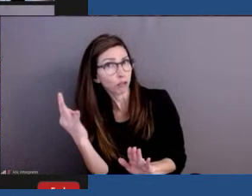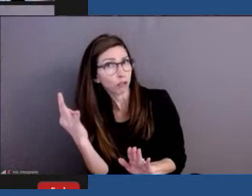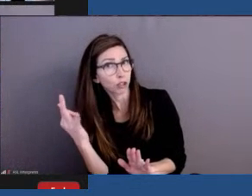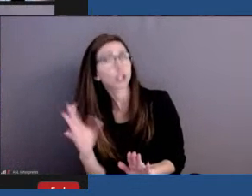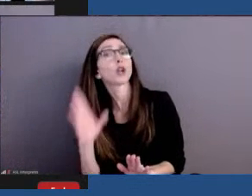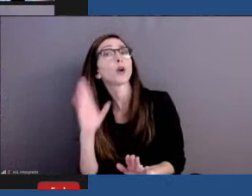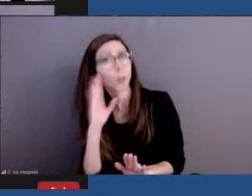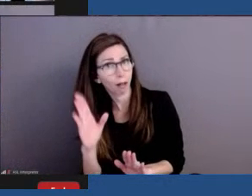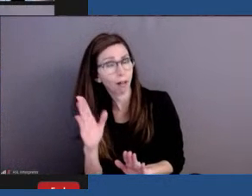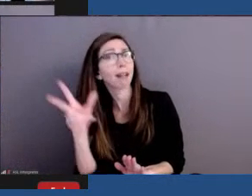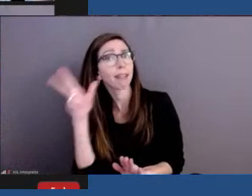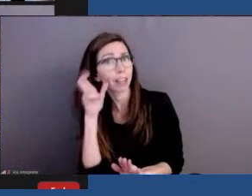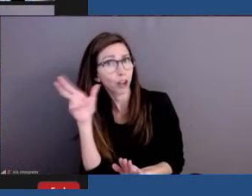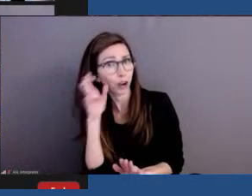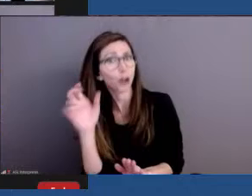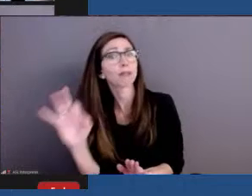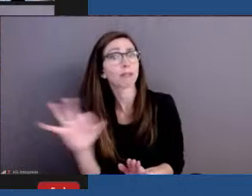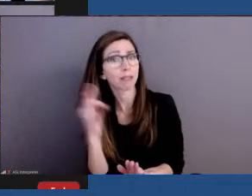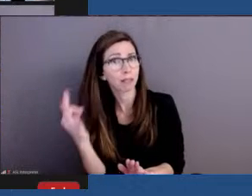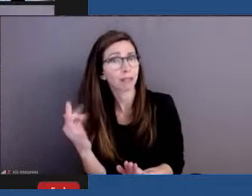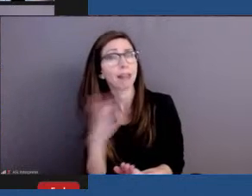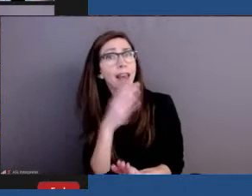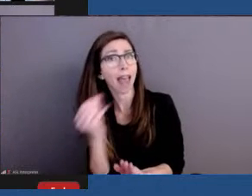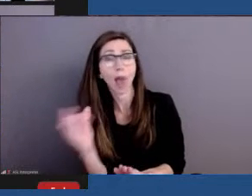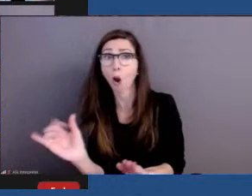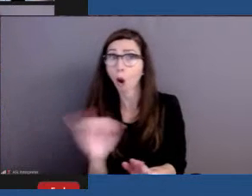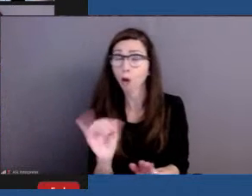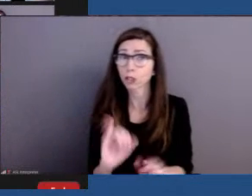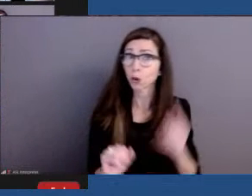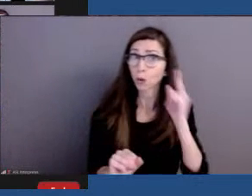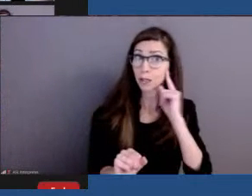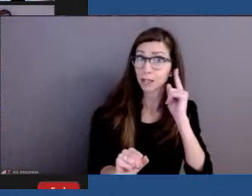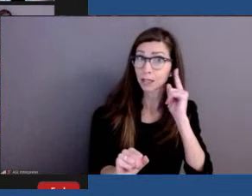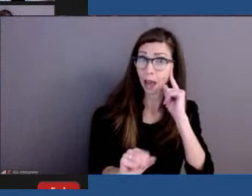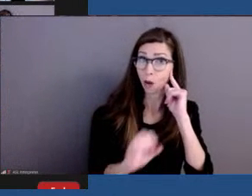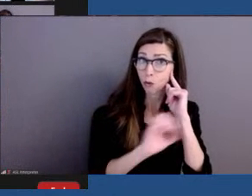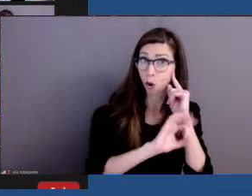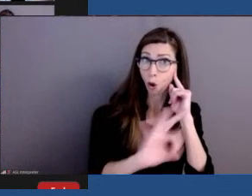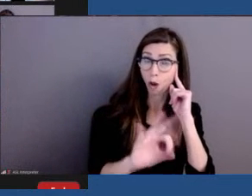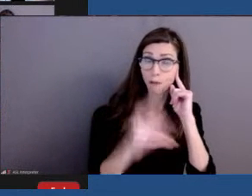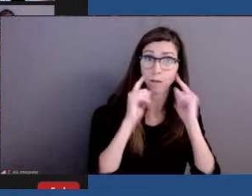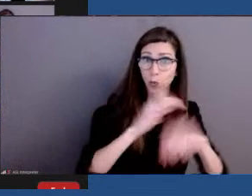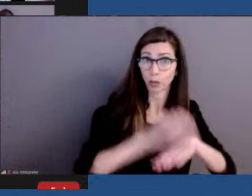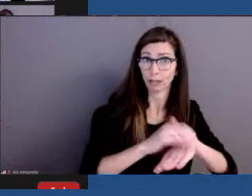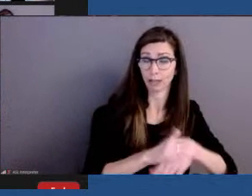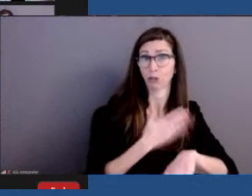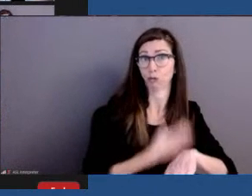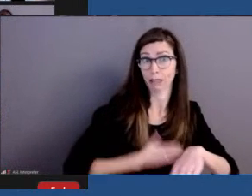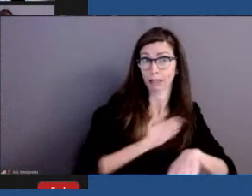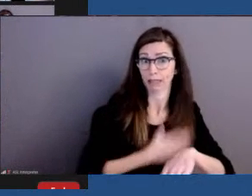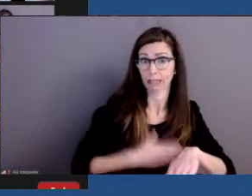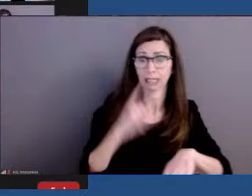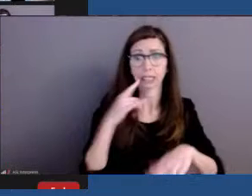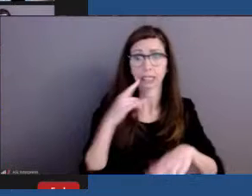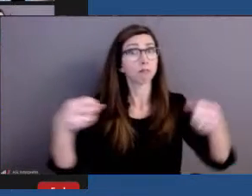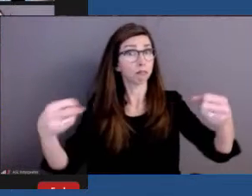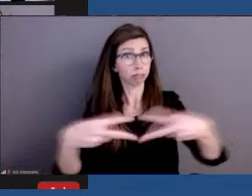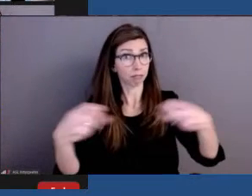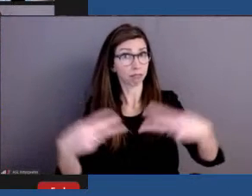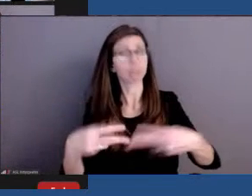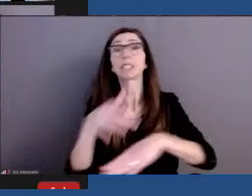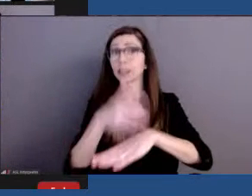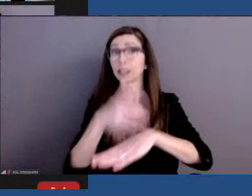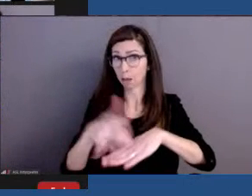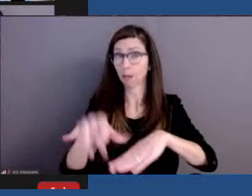et devrez couper le son en anglais. Captioning in English is available by selecting the captioning